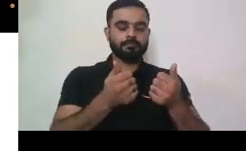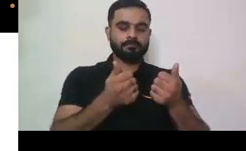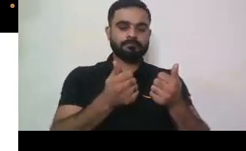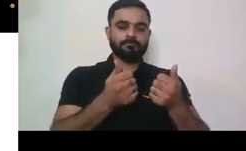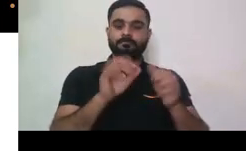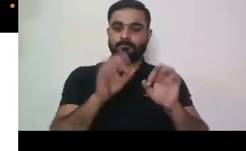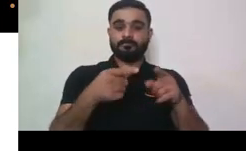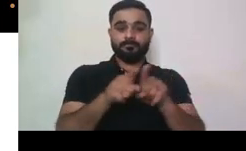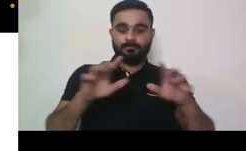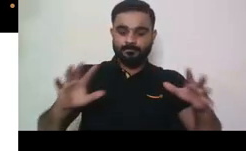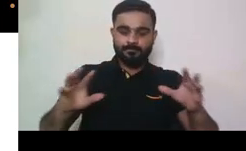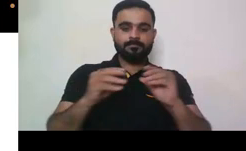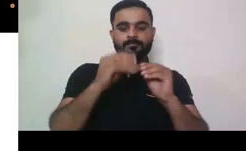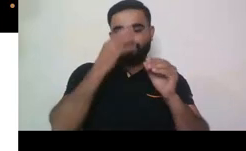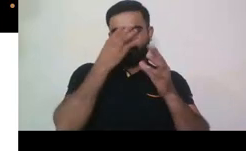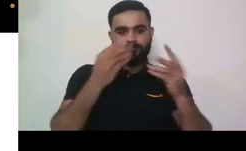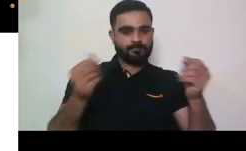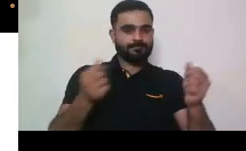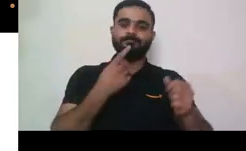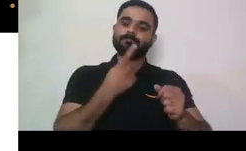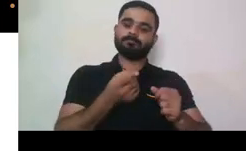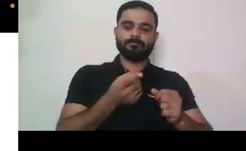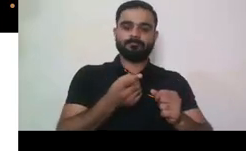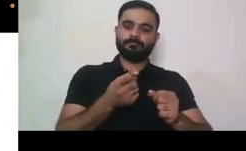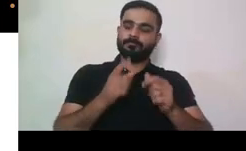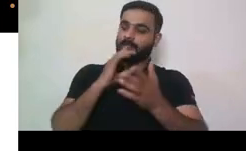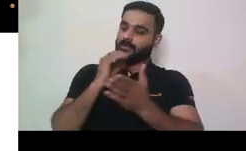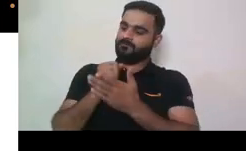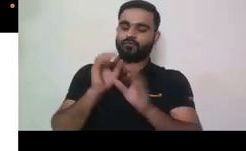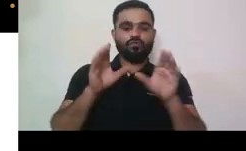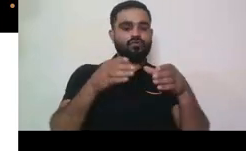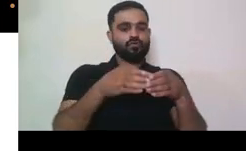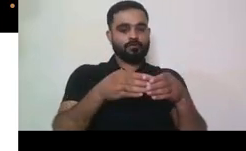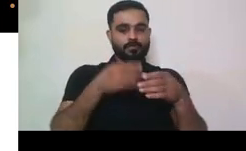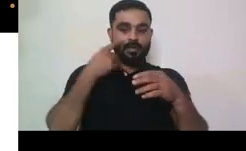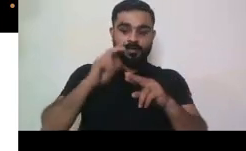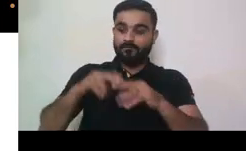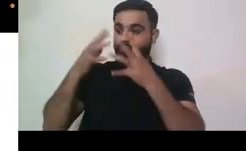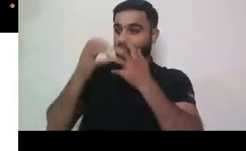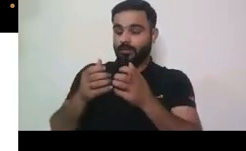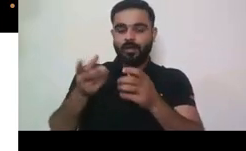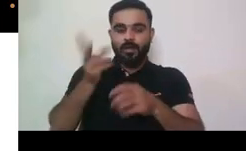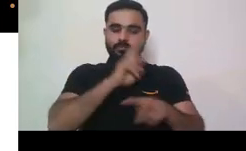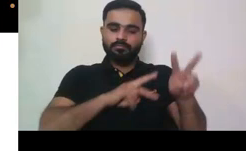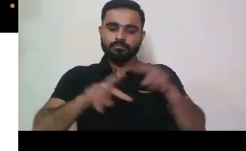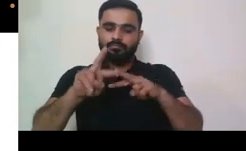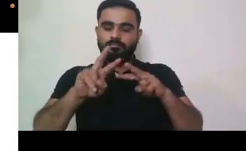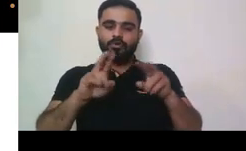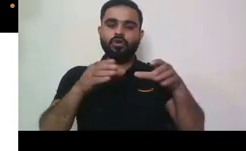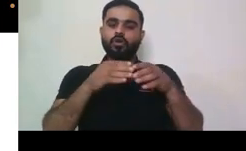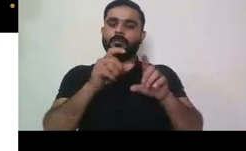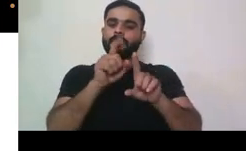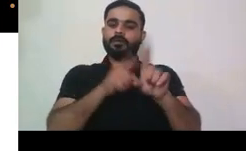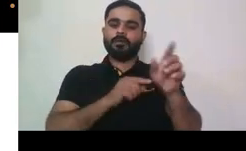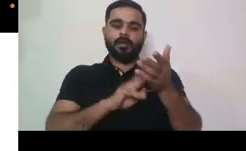Yeah, to summarize your solutions, we can say they can commit to the group. And if they want, they can revisit the group dynamics where they can see